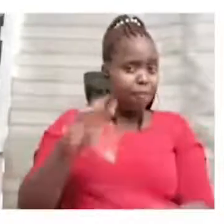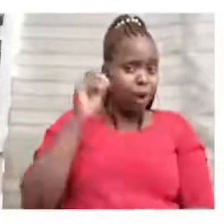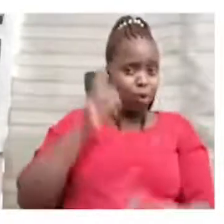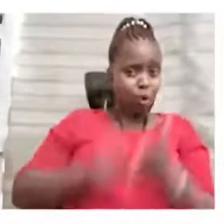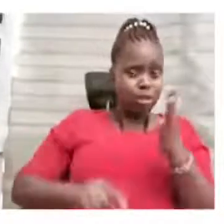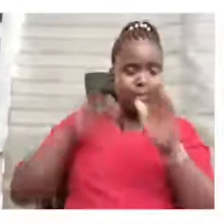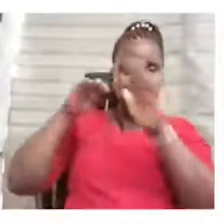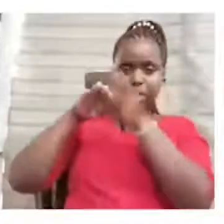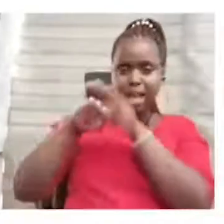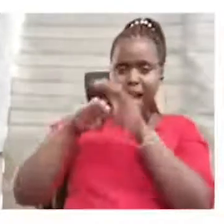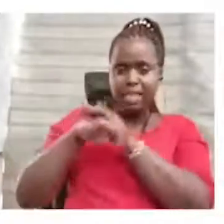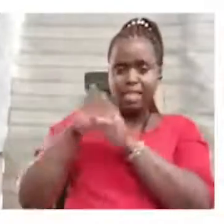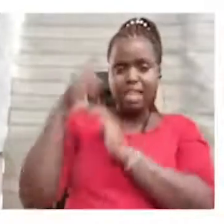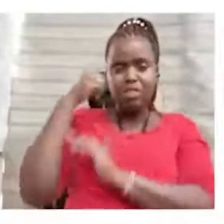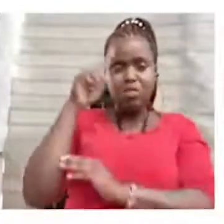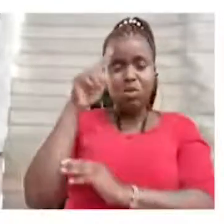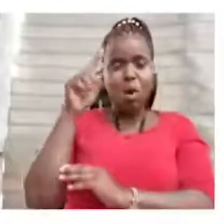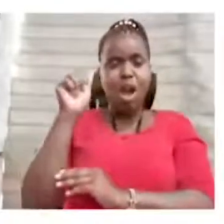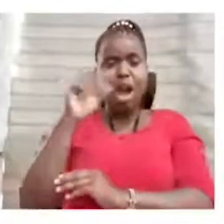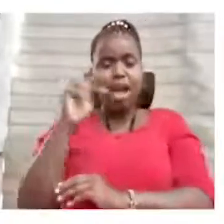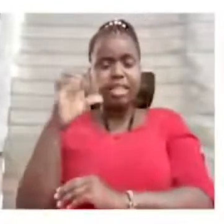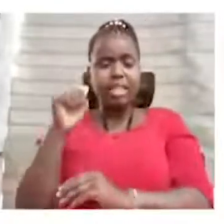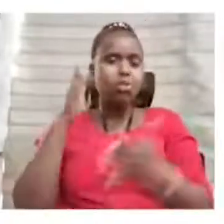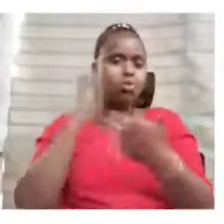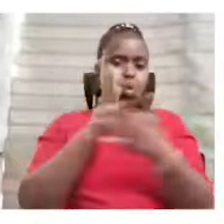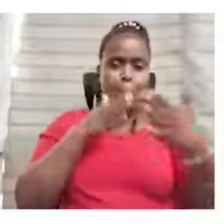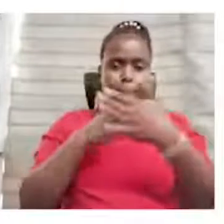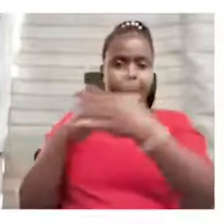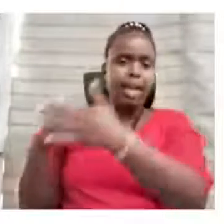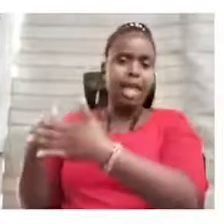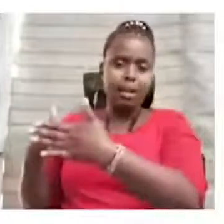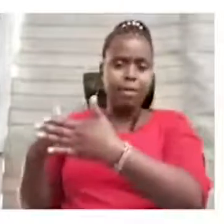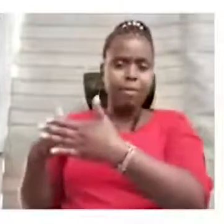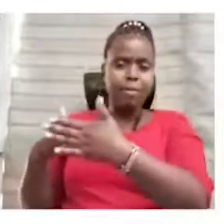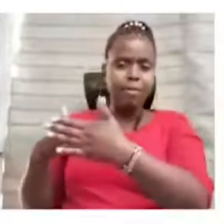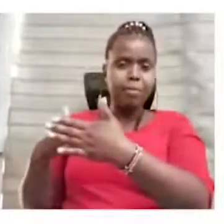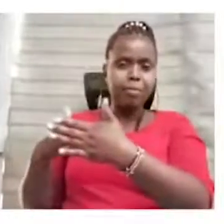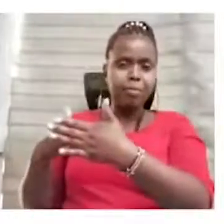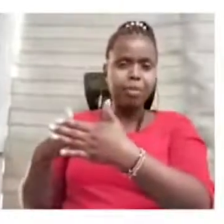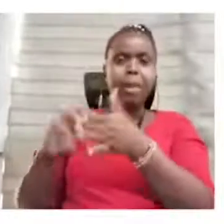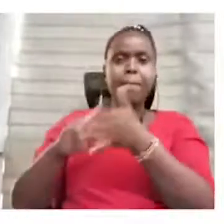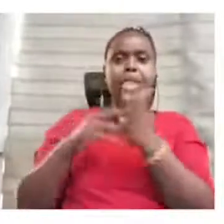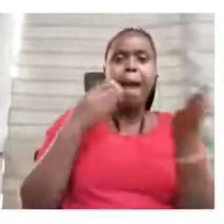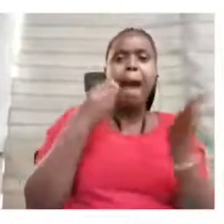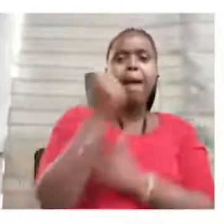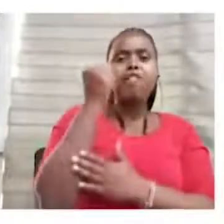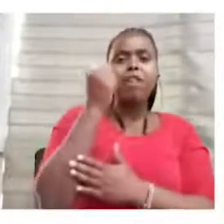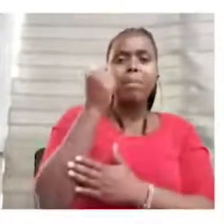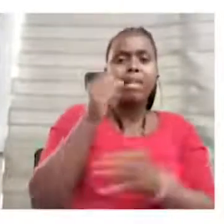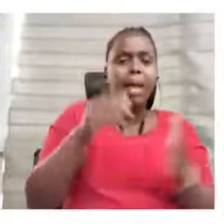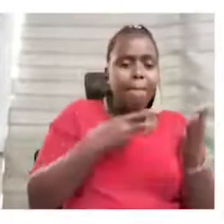accessible handsets is a big barrier. Affordability of handsets, affordability of data